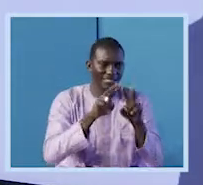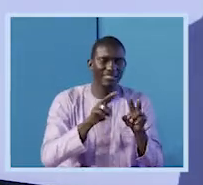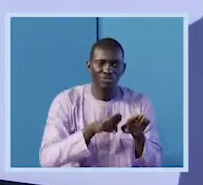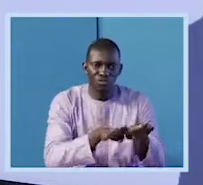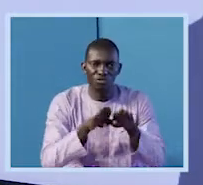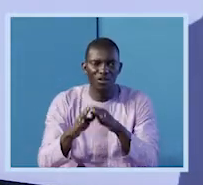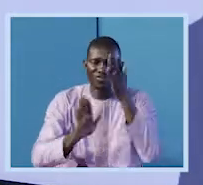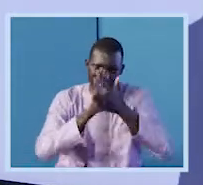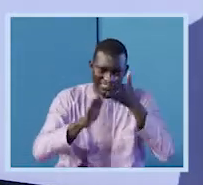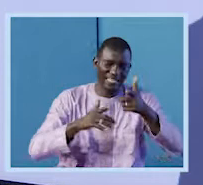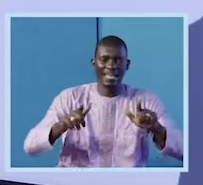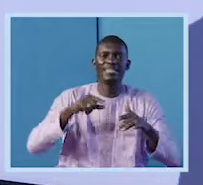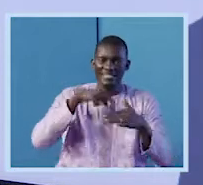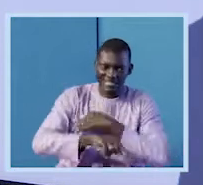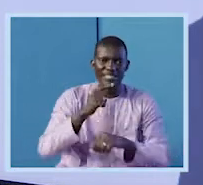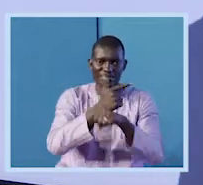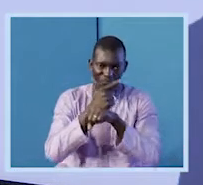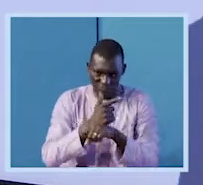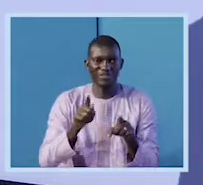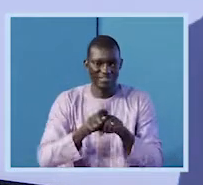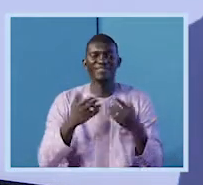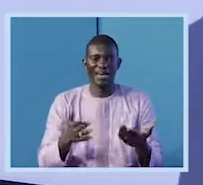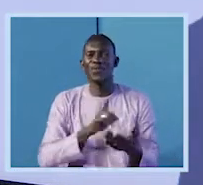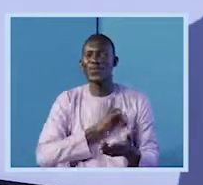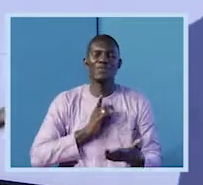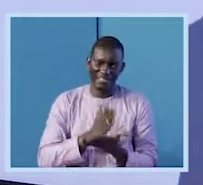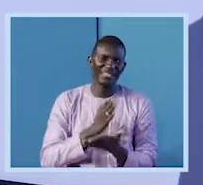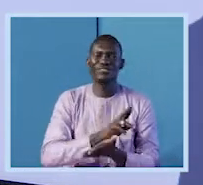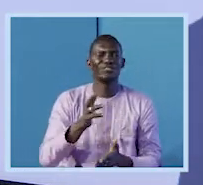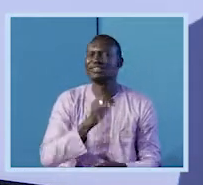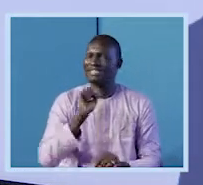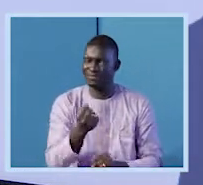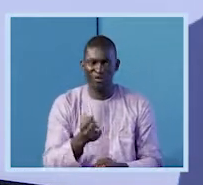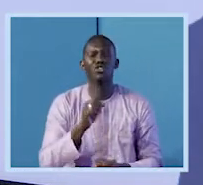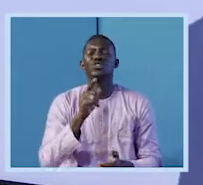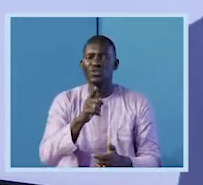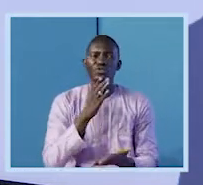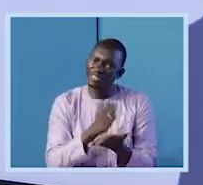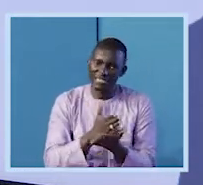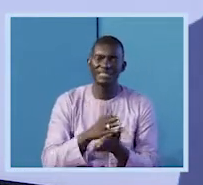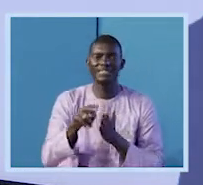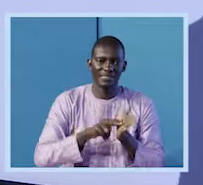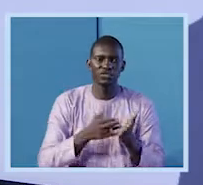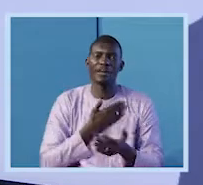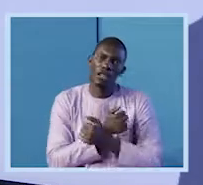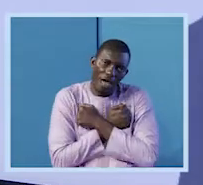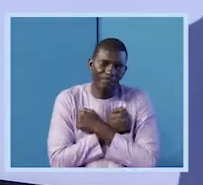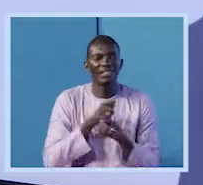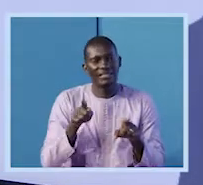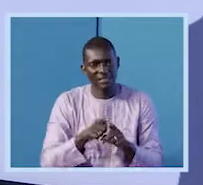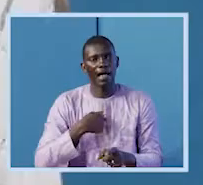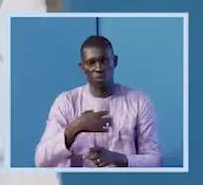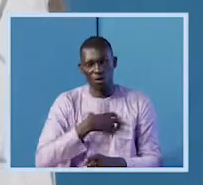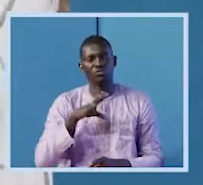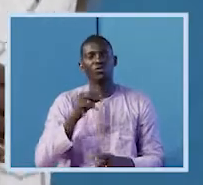signs, in the video. Okay. So you really need to. It's not that difficult. Okay. So you really need to have the love, that I want to